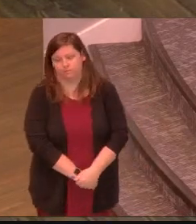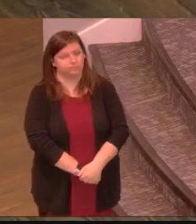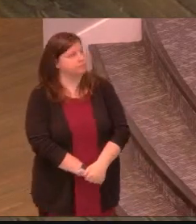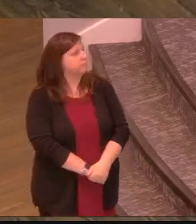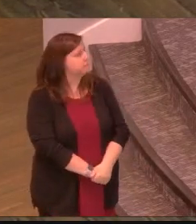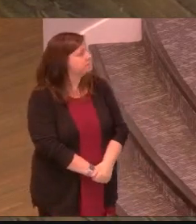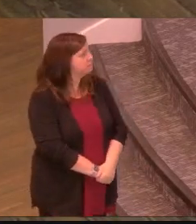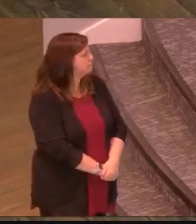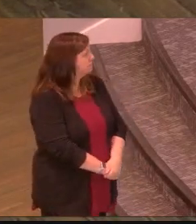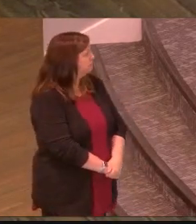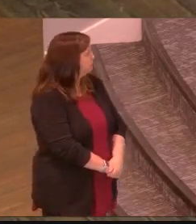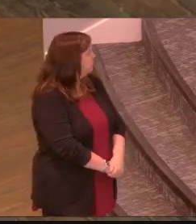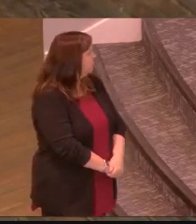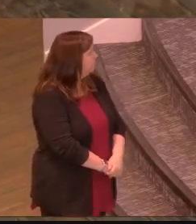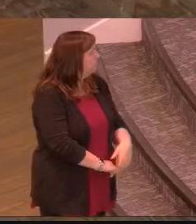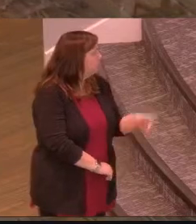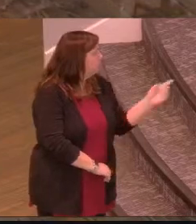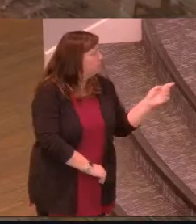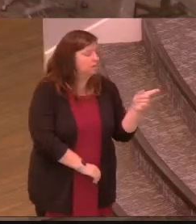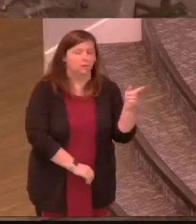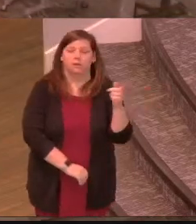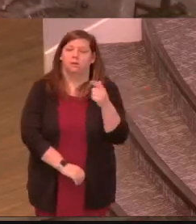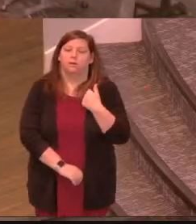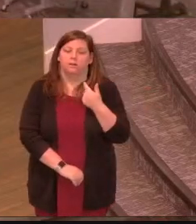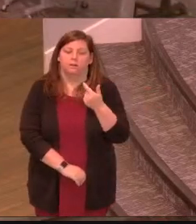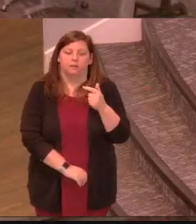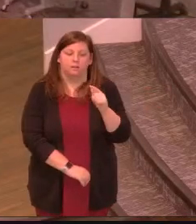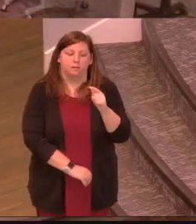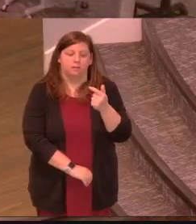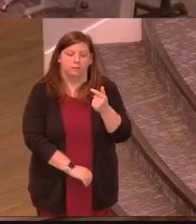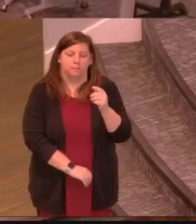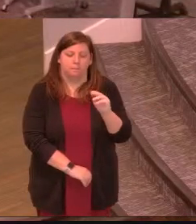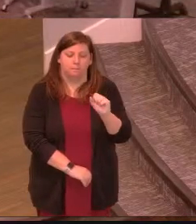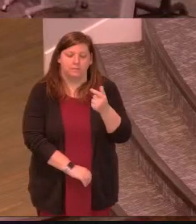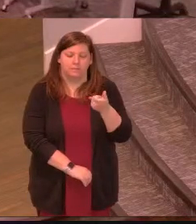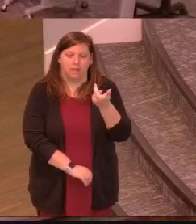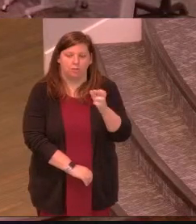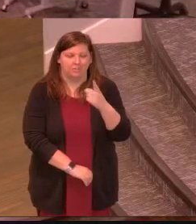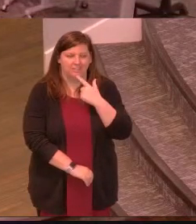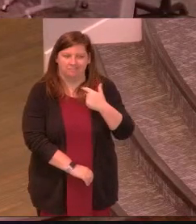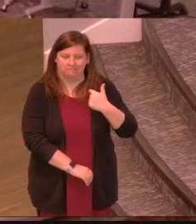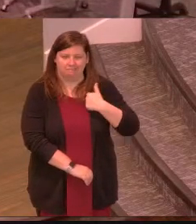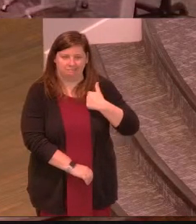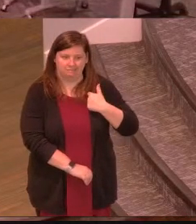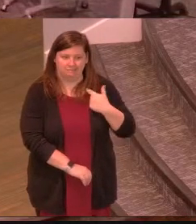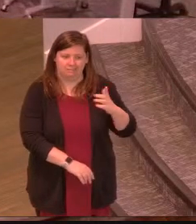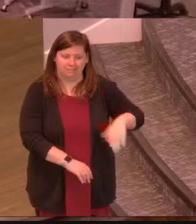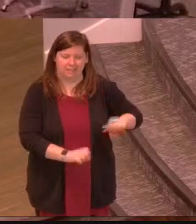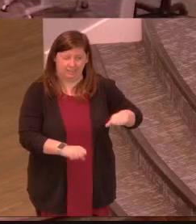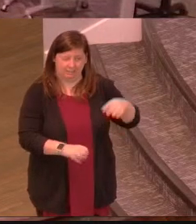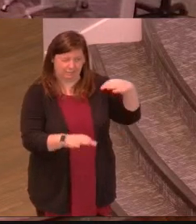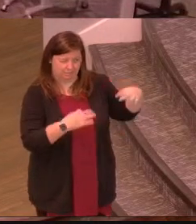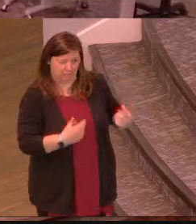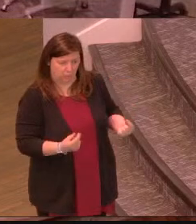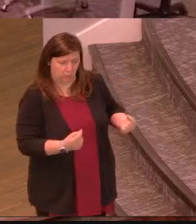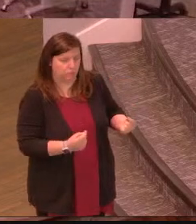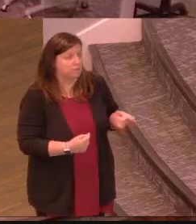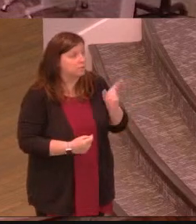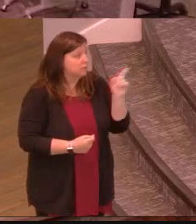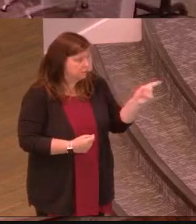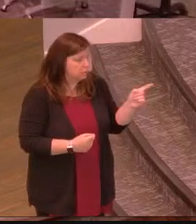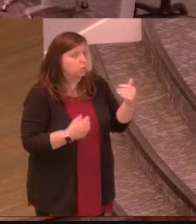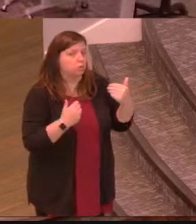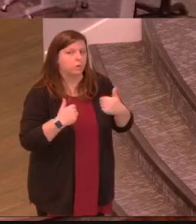I was late to class. Can you repeat the instructions? Yeah. So you should have a grid in front of you, a sheet with